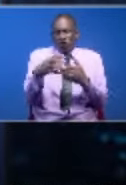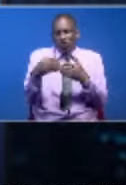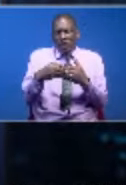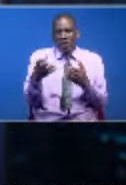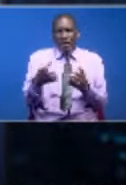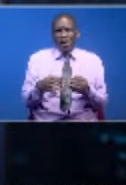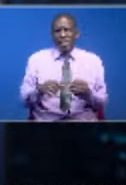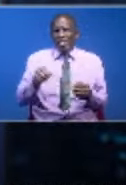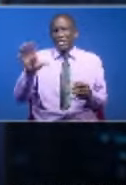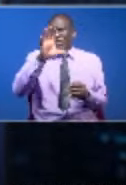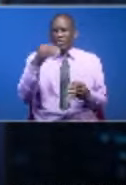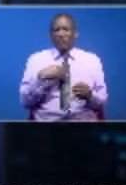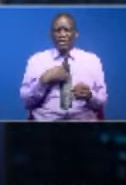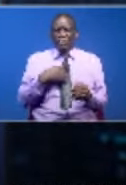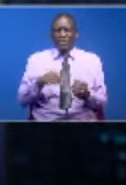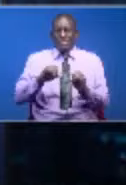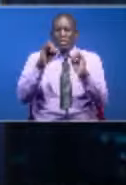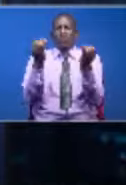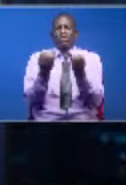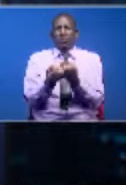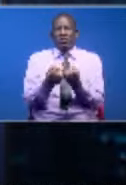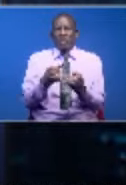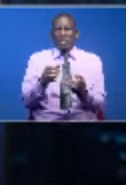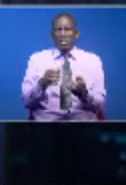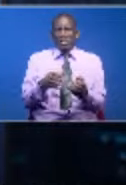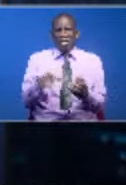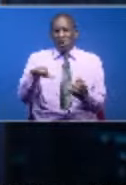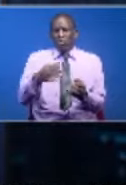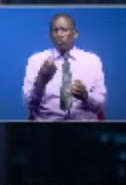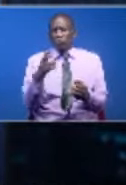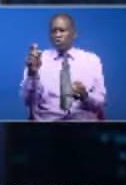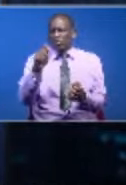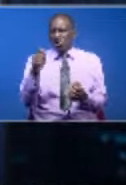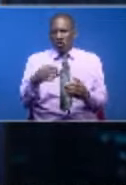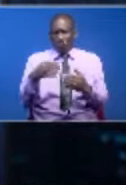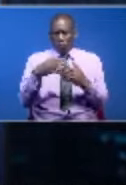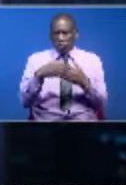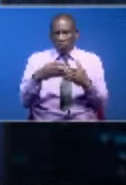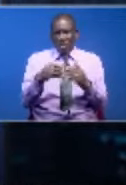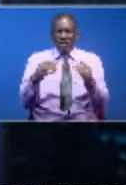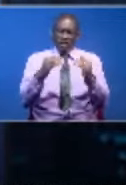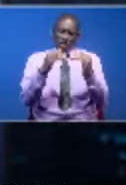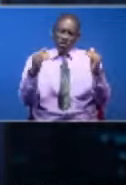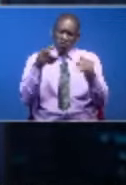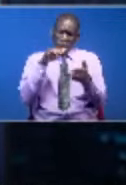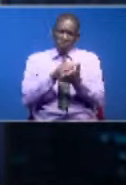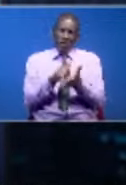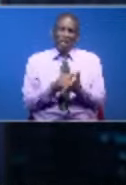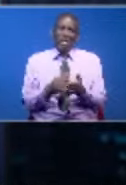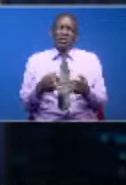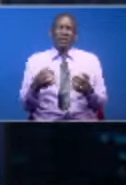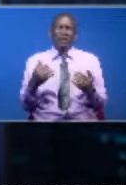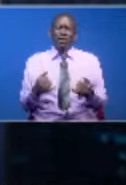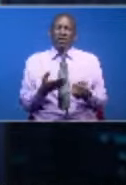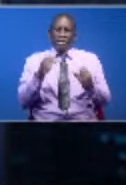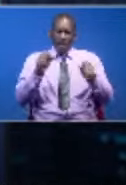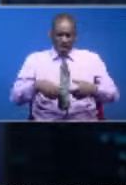domestic institutional investor base that amounts to about $2 trillion equivalent. And they can